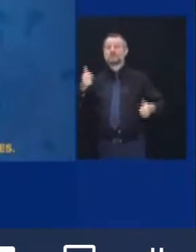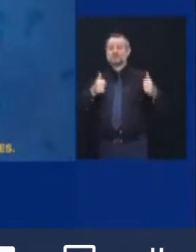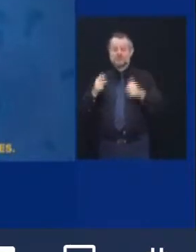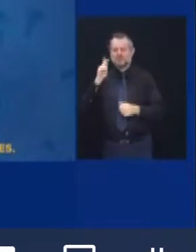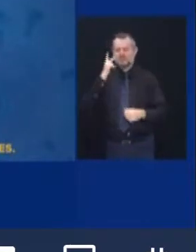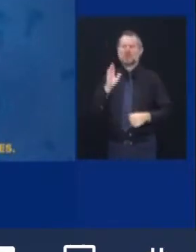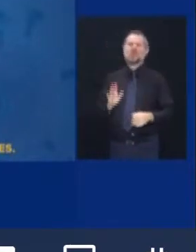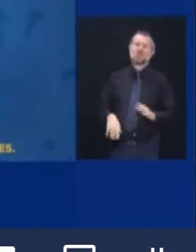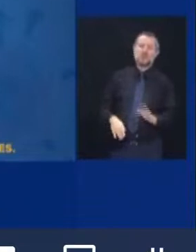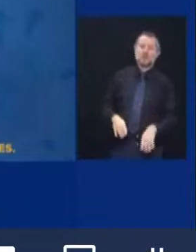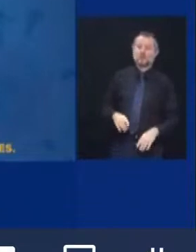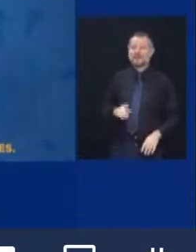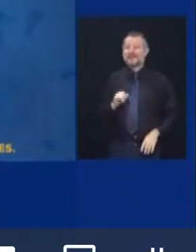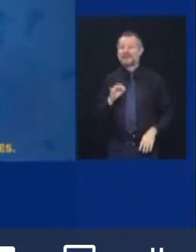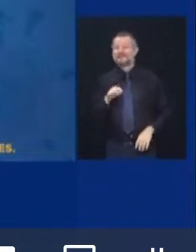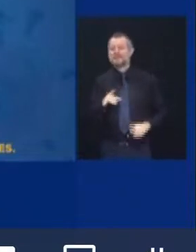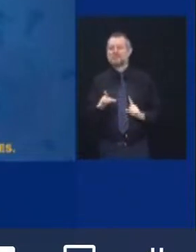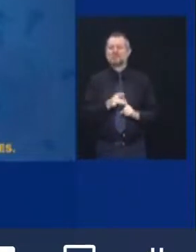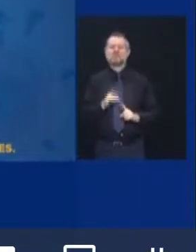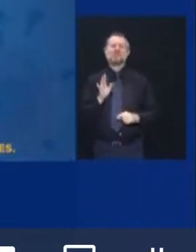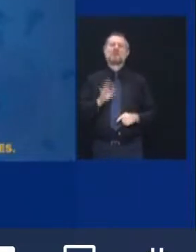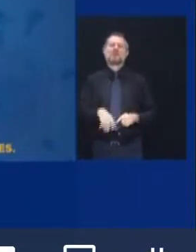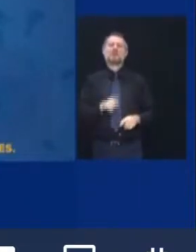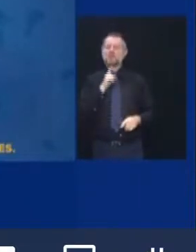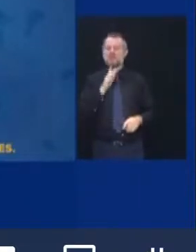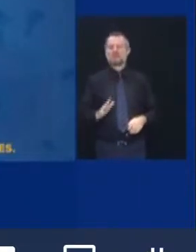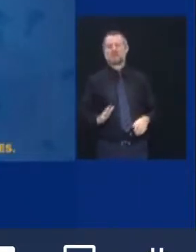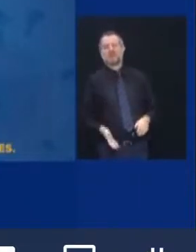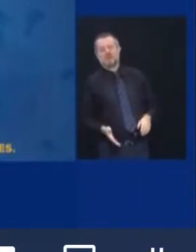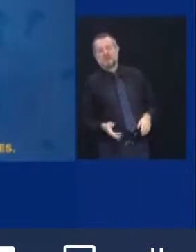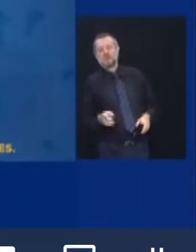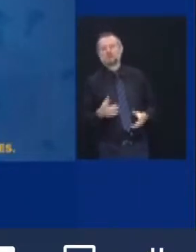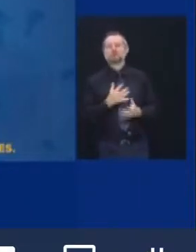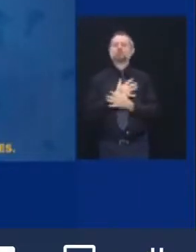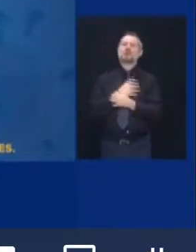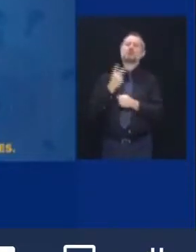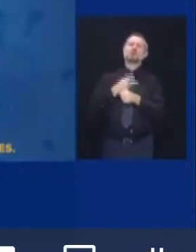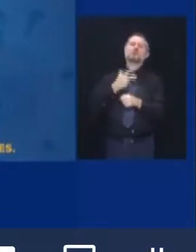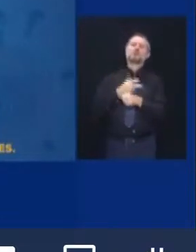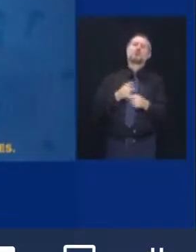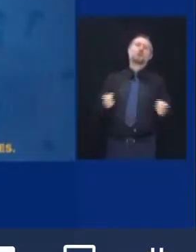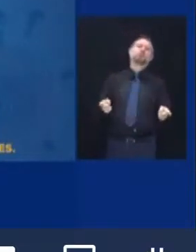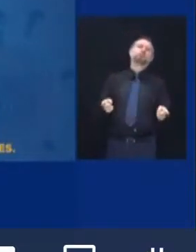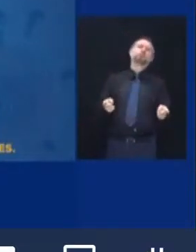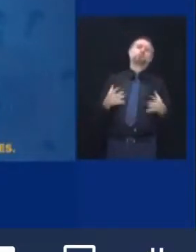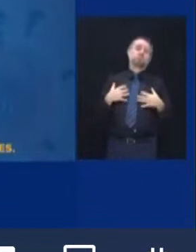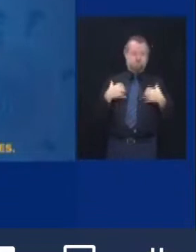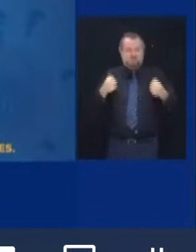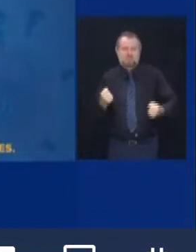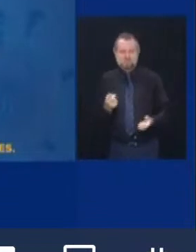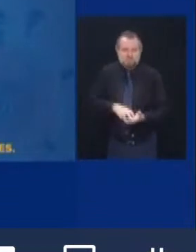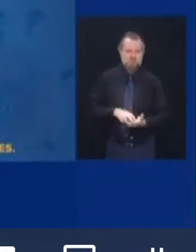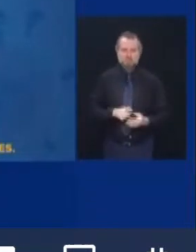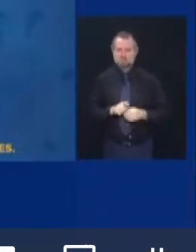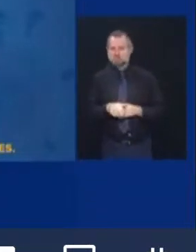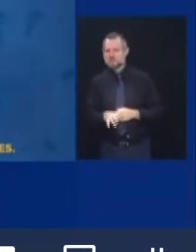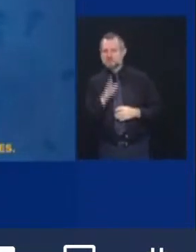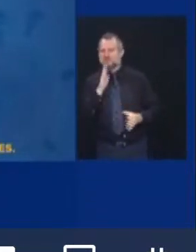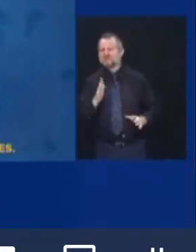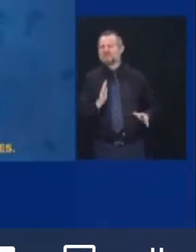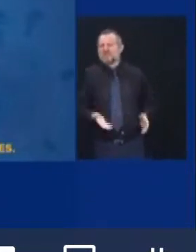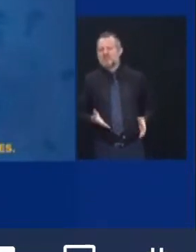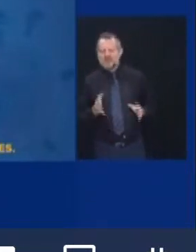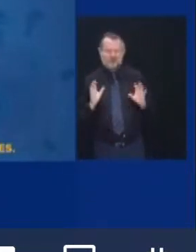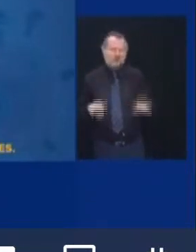get COVID, then don't worry about it. A couple of days in bed, and then you get better, and you feel stronger than you've ever felt before.